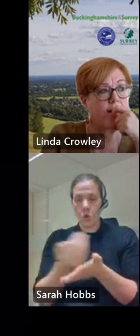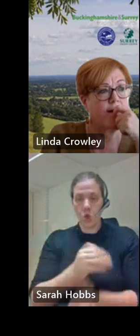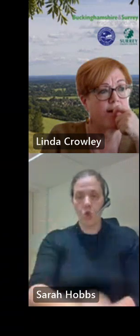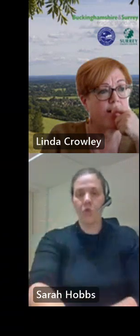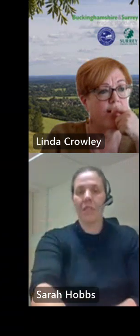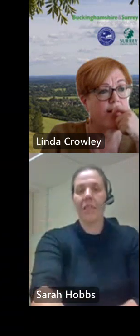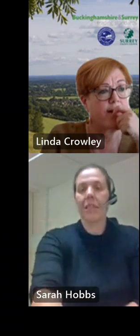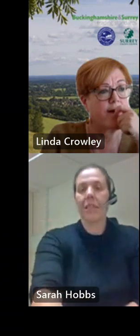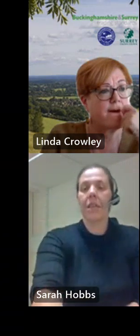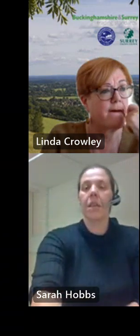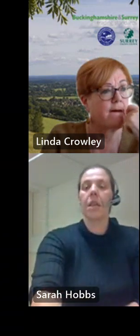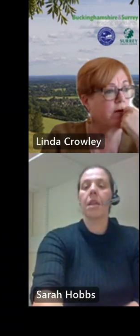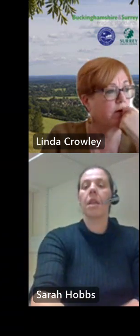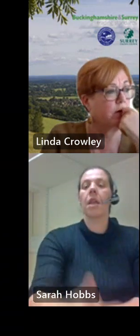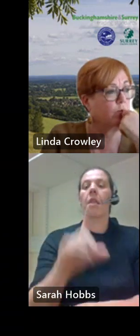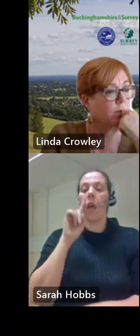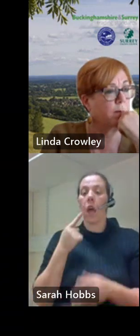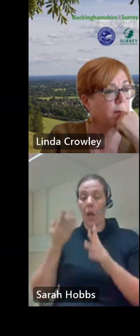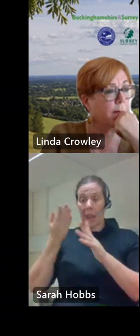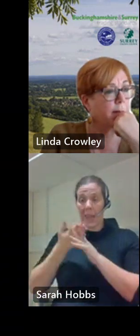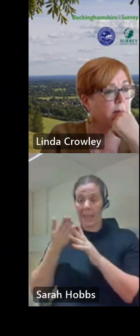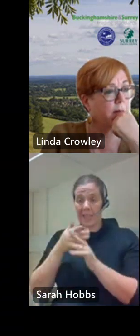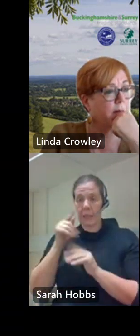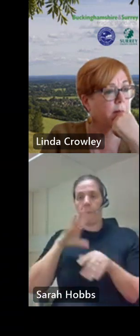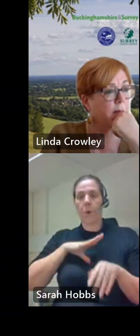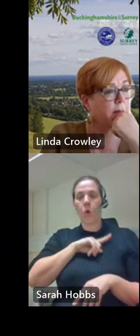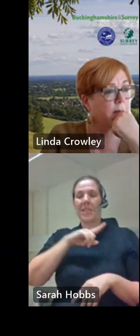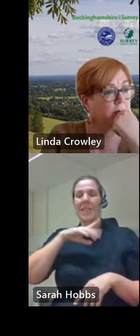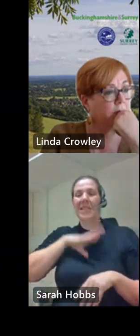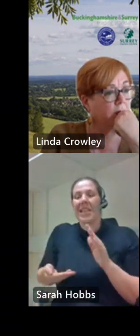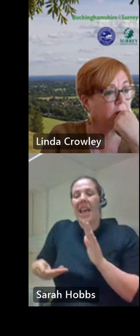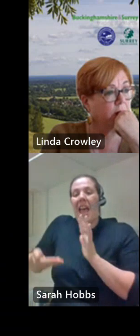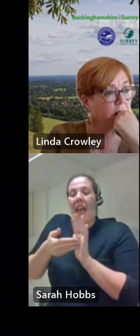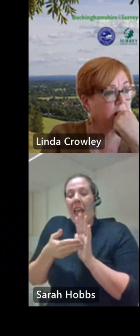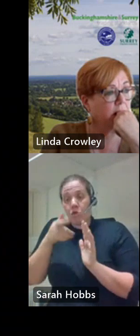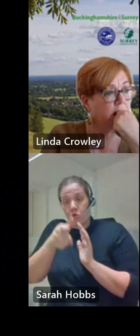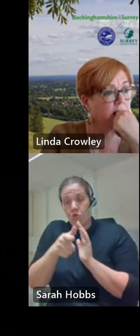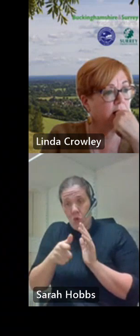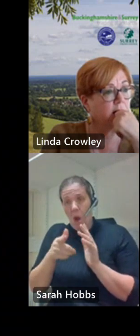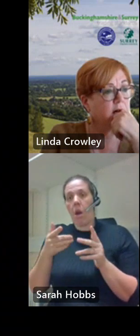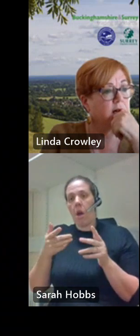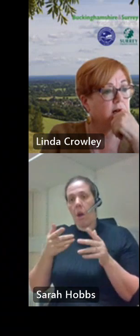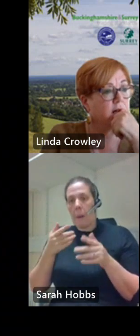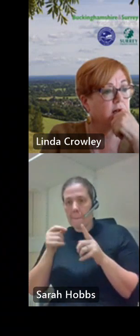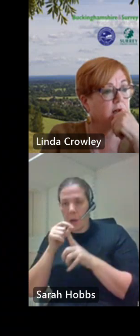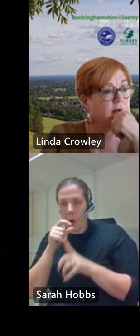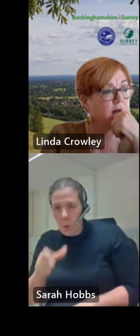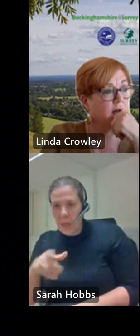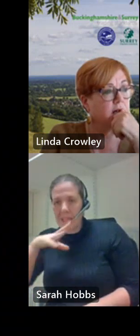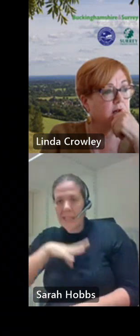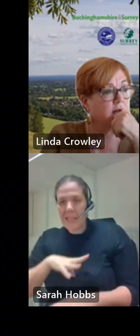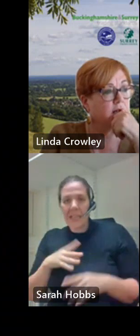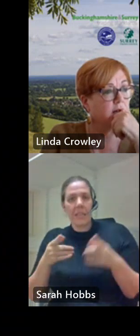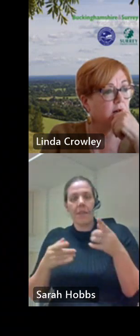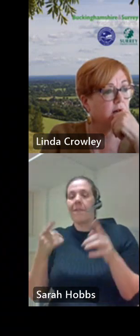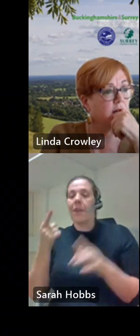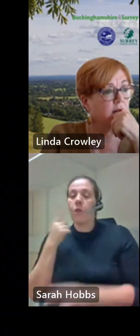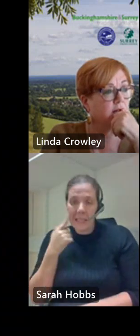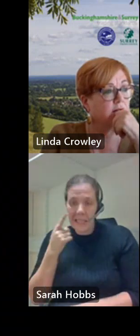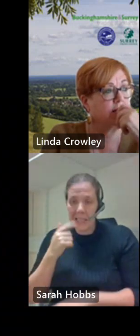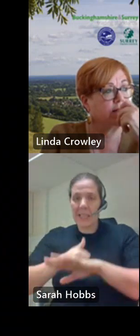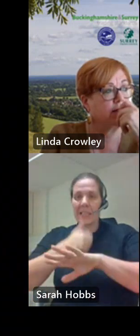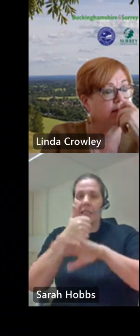your account because they need another bit of information. And this is what two-step verification is. It is really easy to do. You just